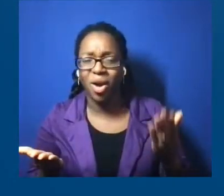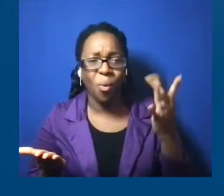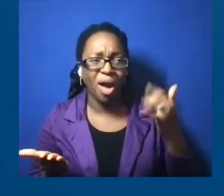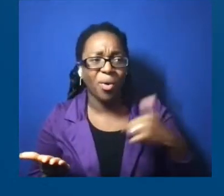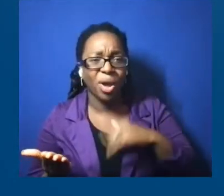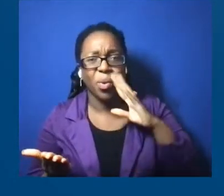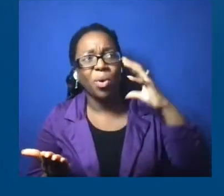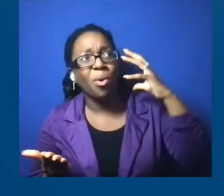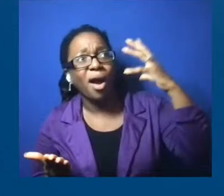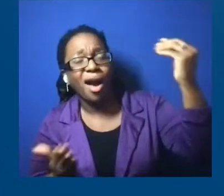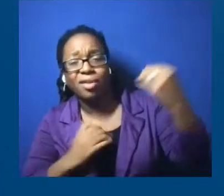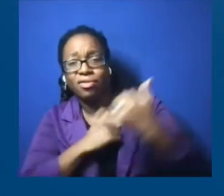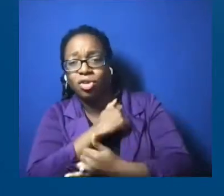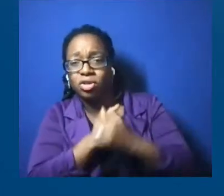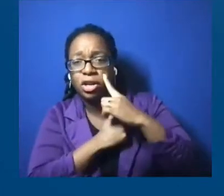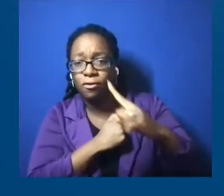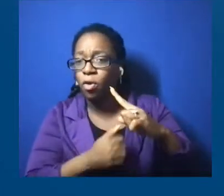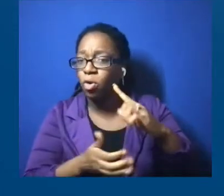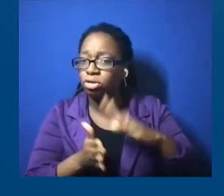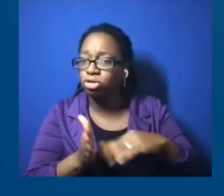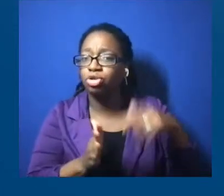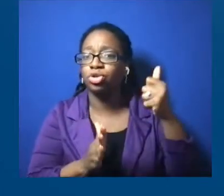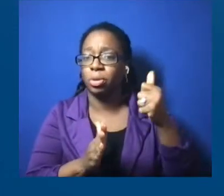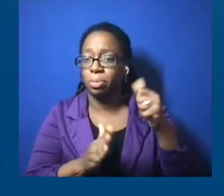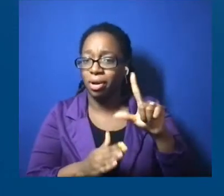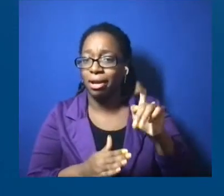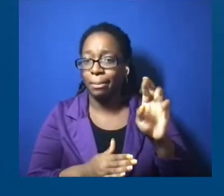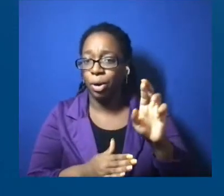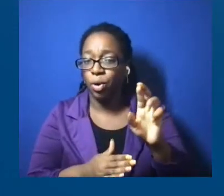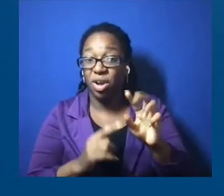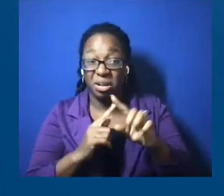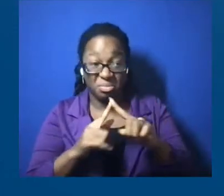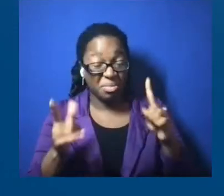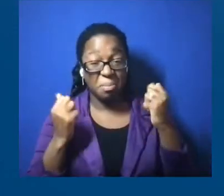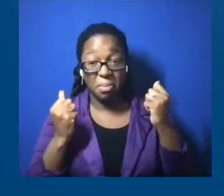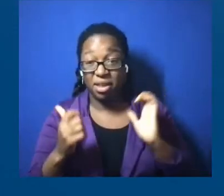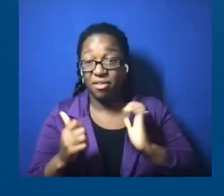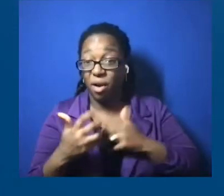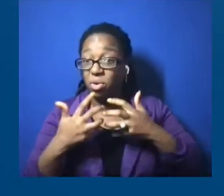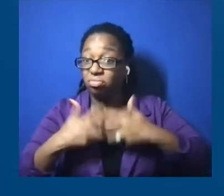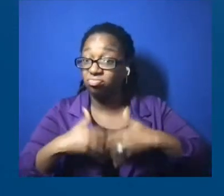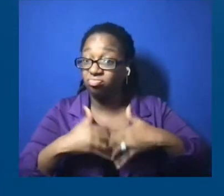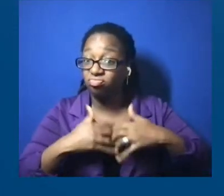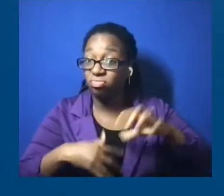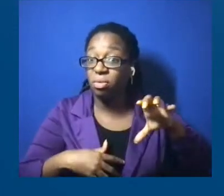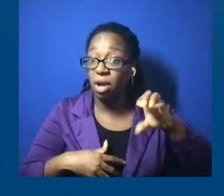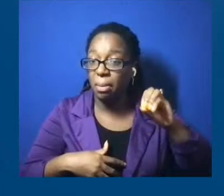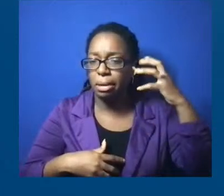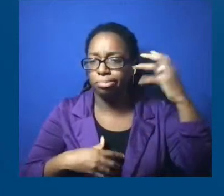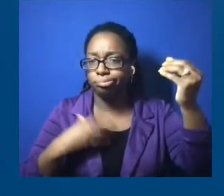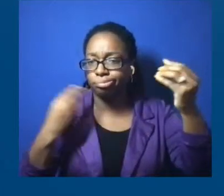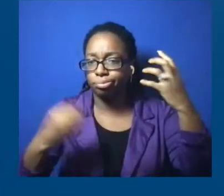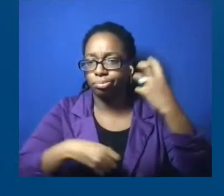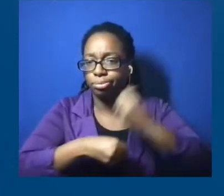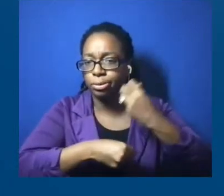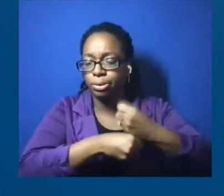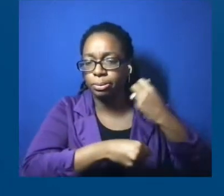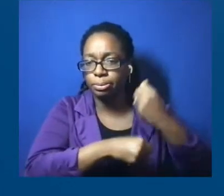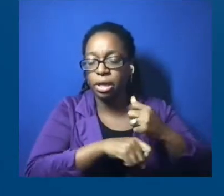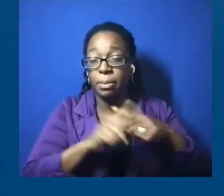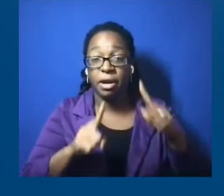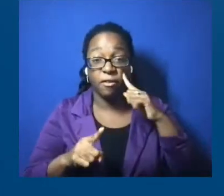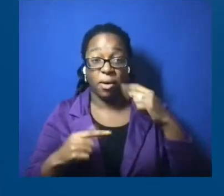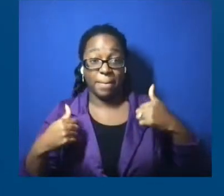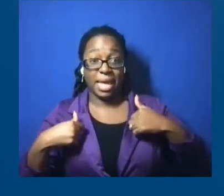labor. On Trump's watch, American manufacturing was hollowed out. On my watch, made in America isn't just a slogan, it's